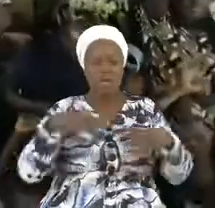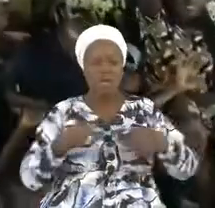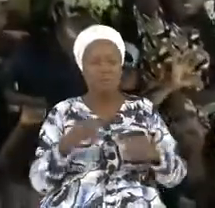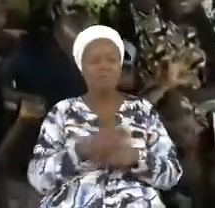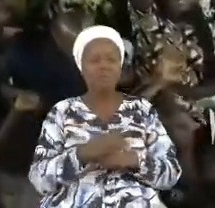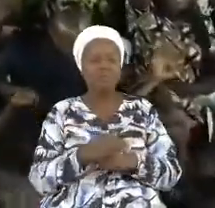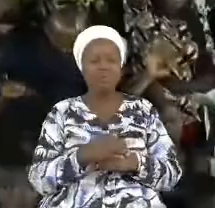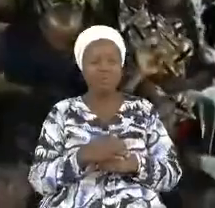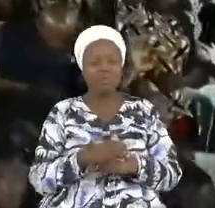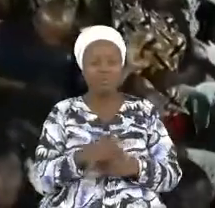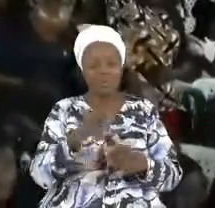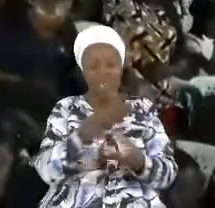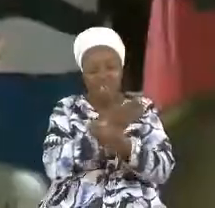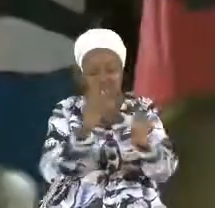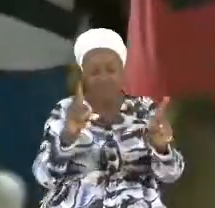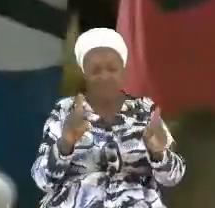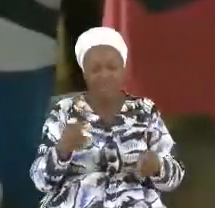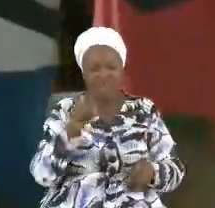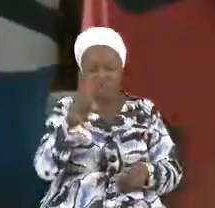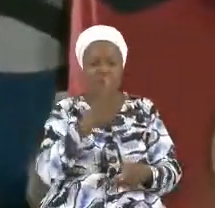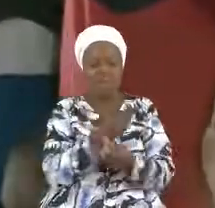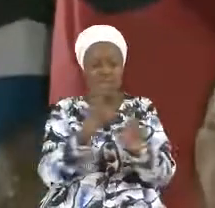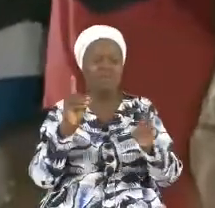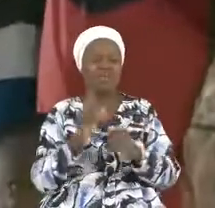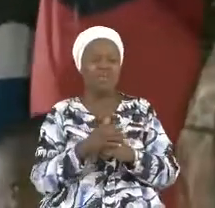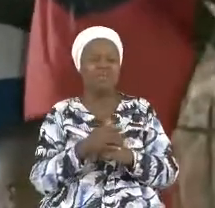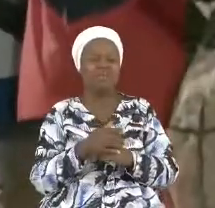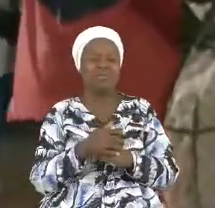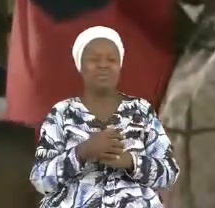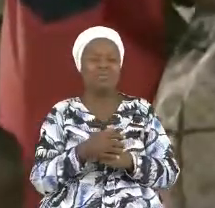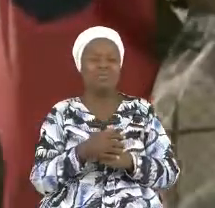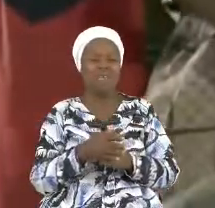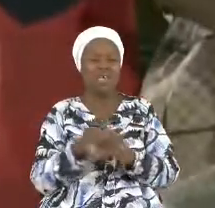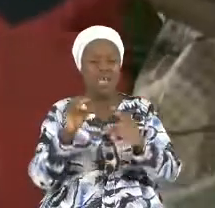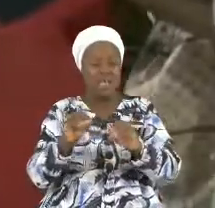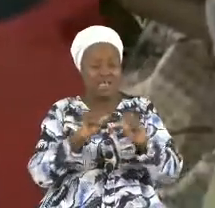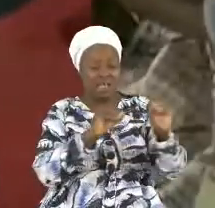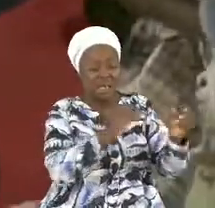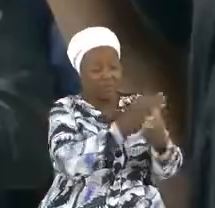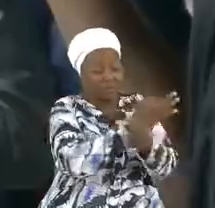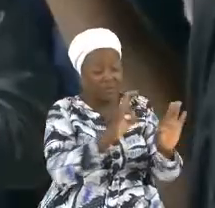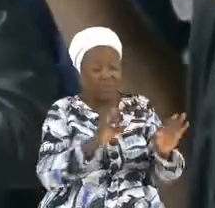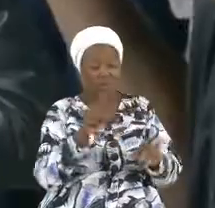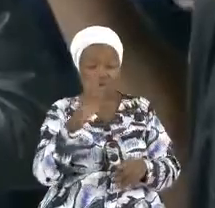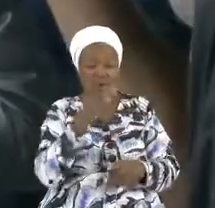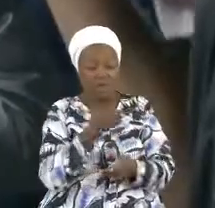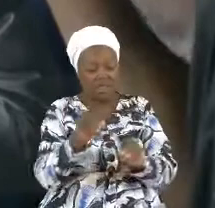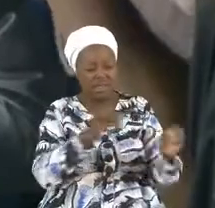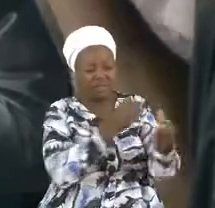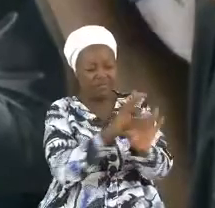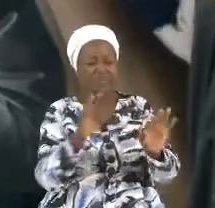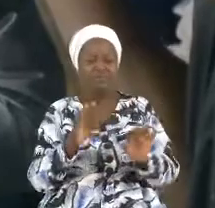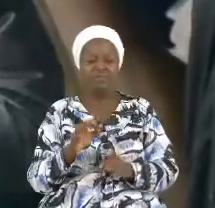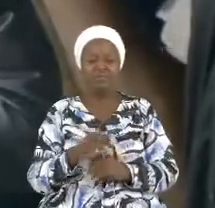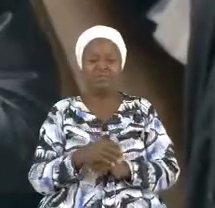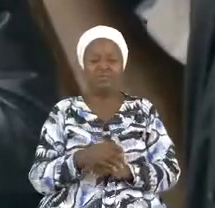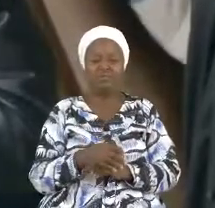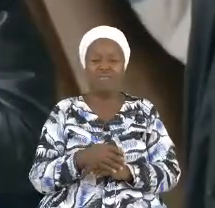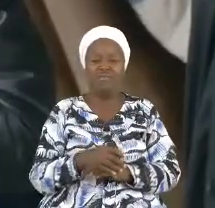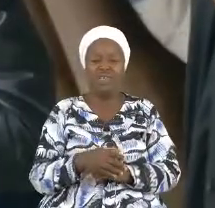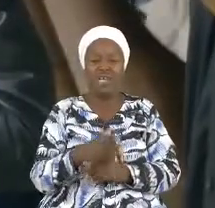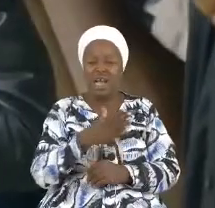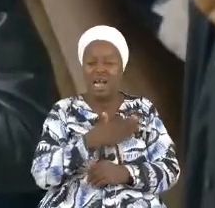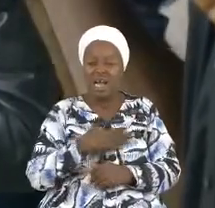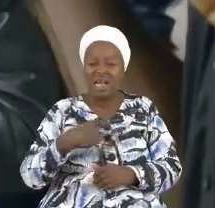Delivered, you're delivered. Set free, you are set free. And the power of